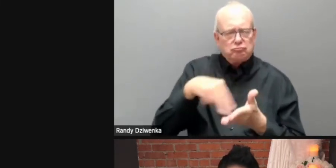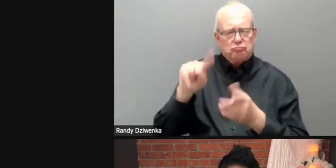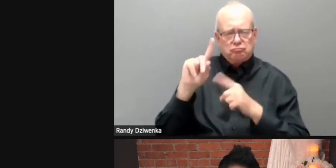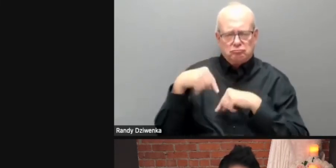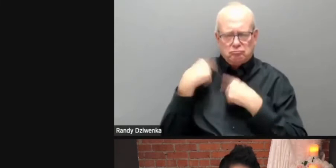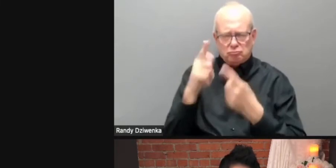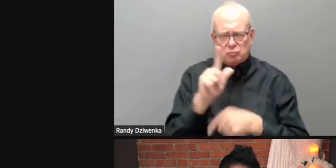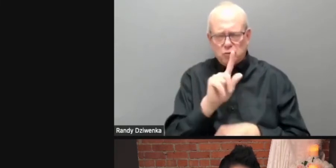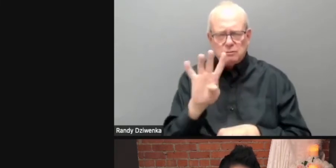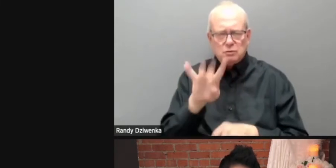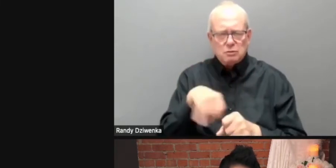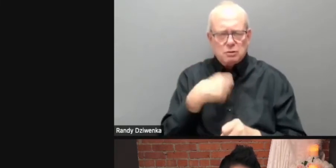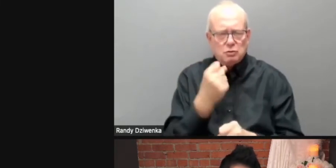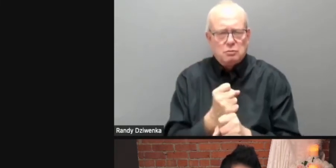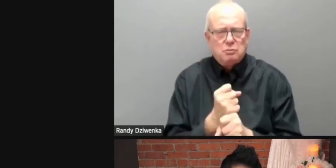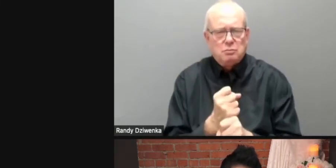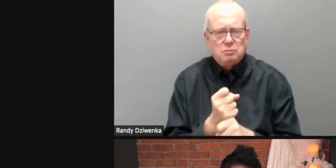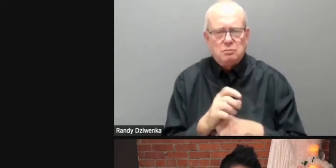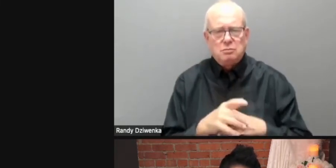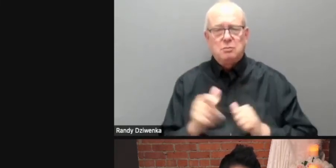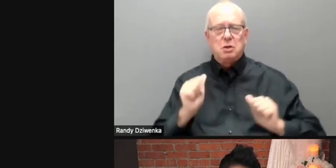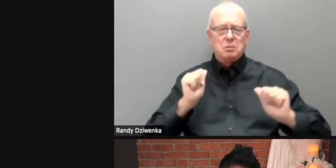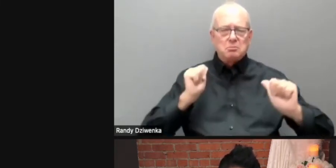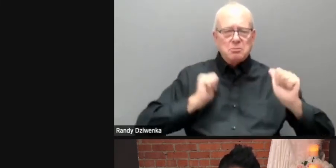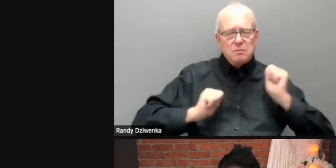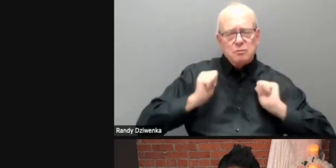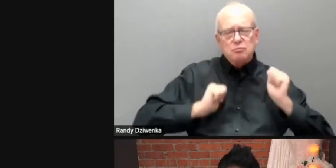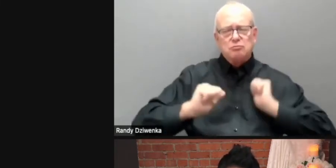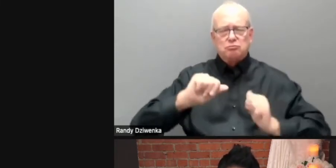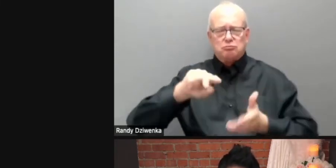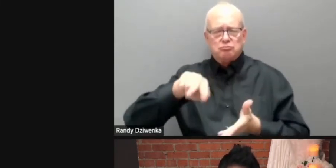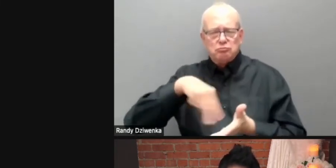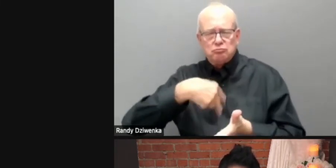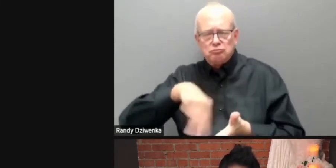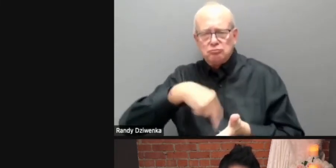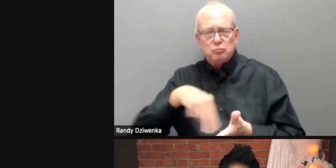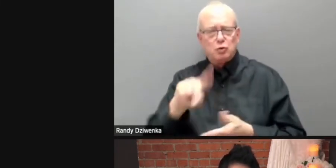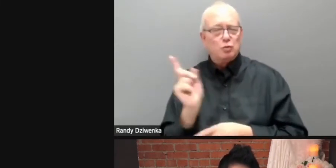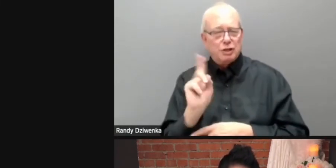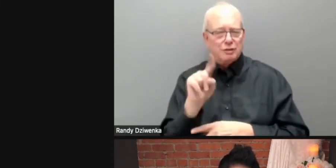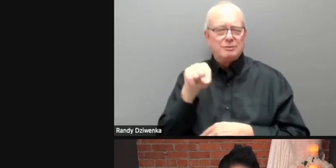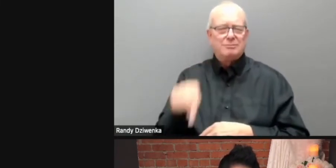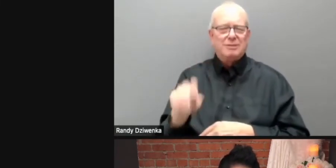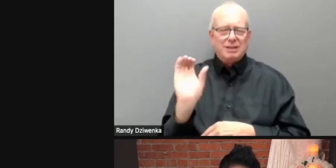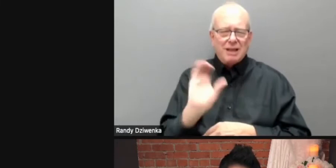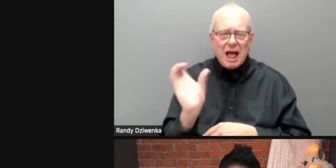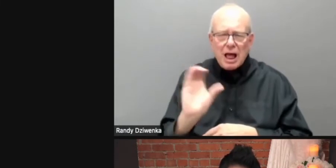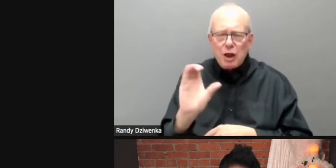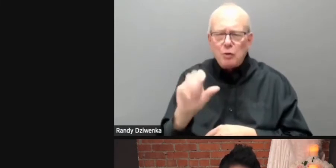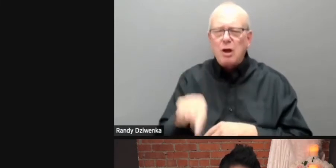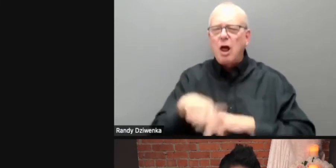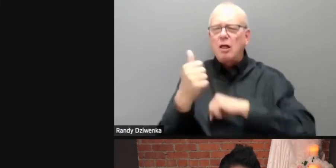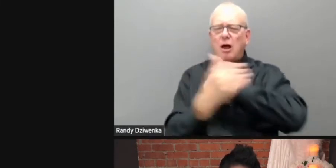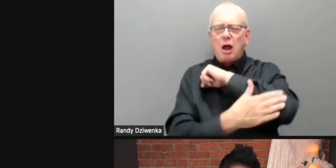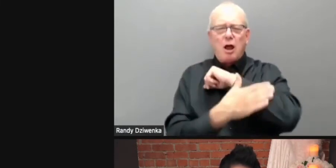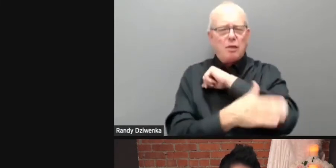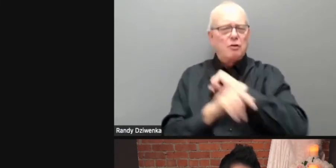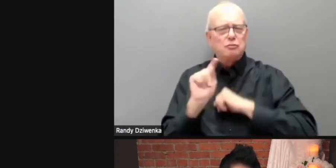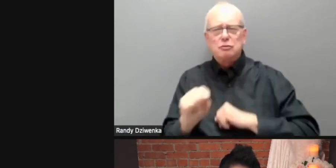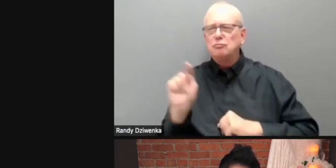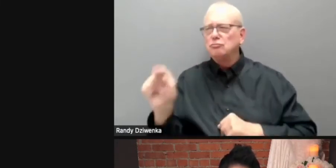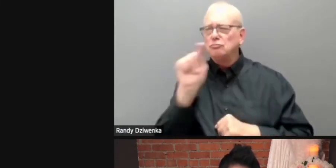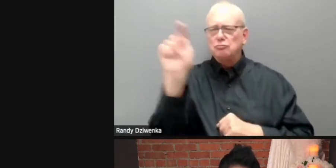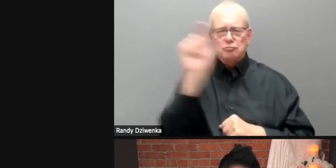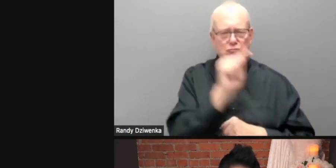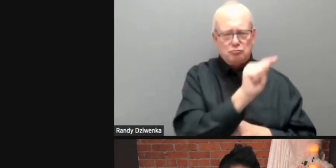Calgary, Vancouver, Chennai, and Doha. Apart from her trained dance style, she